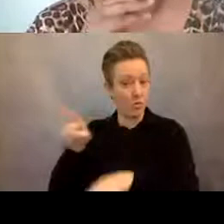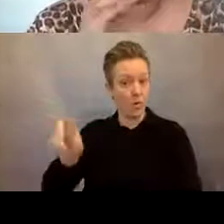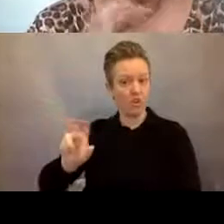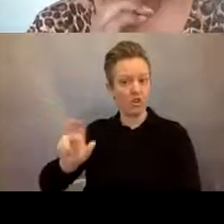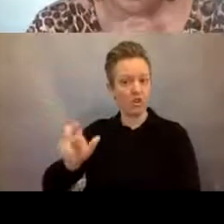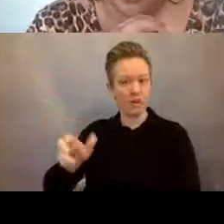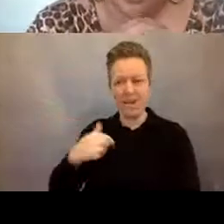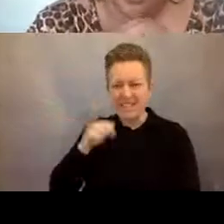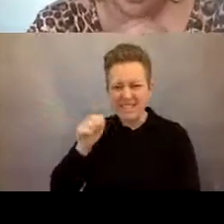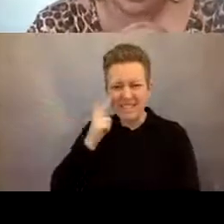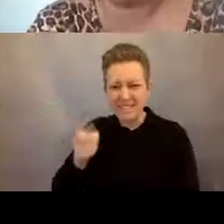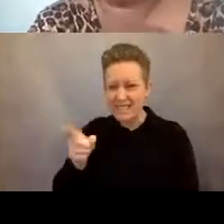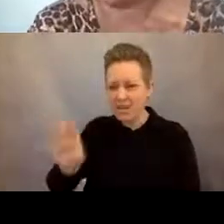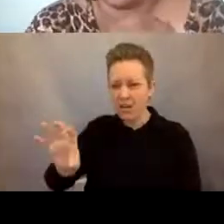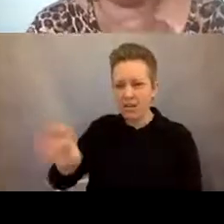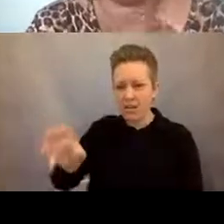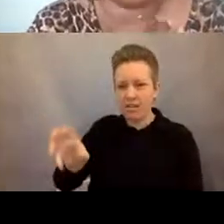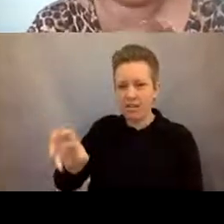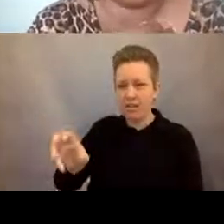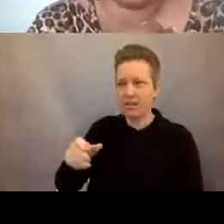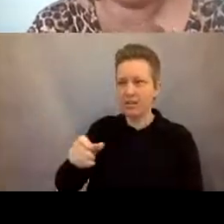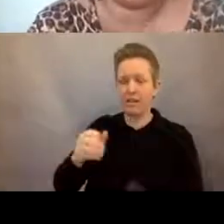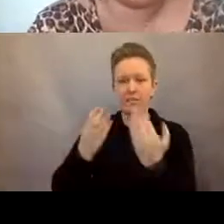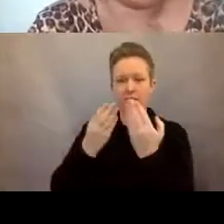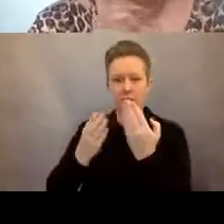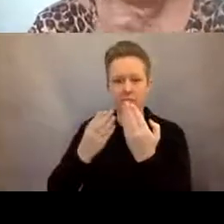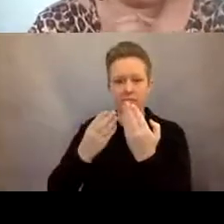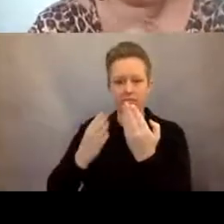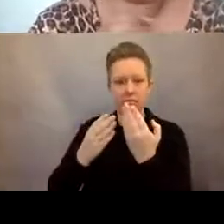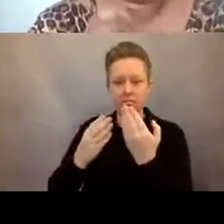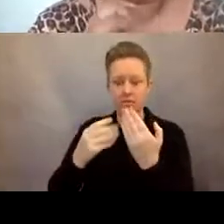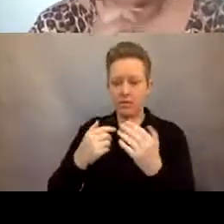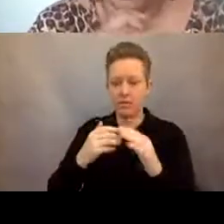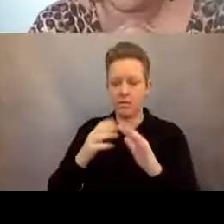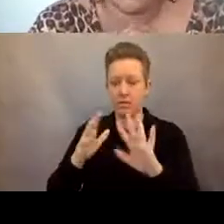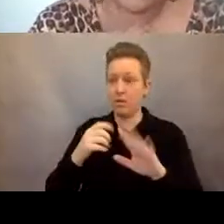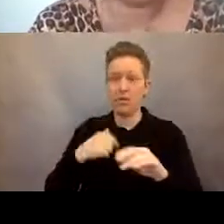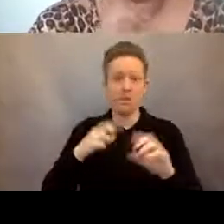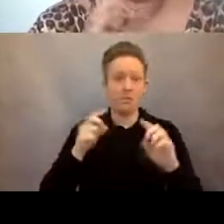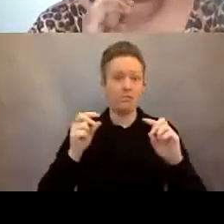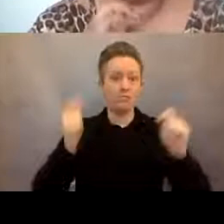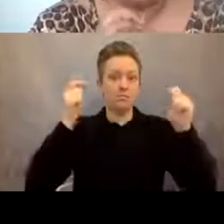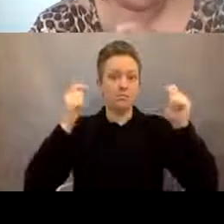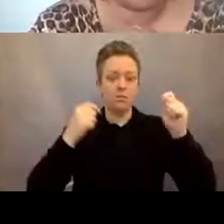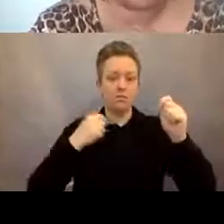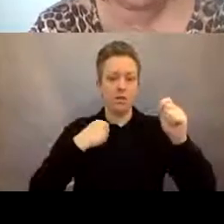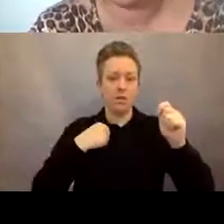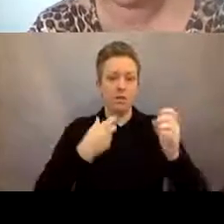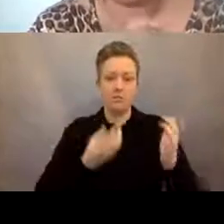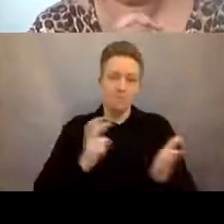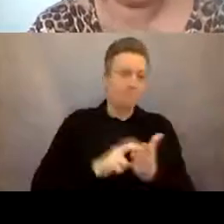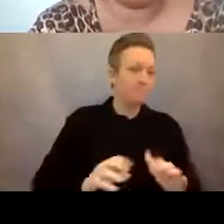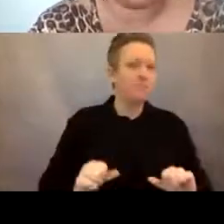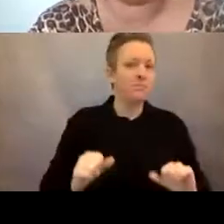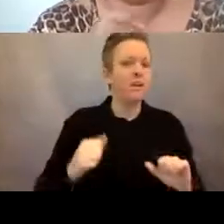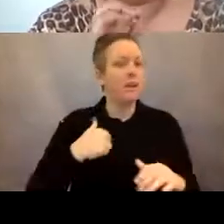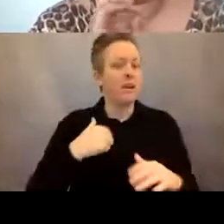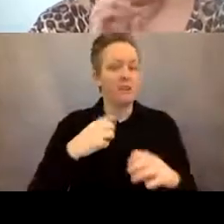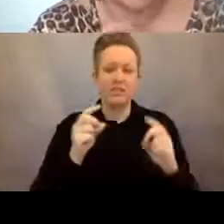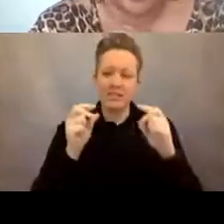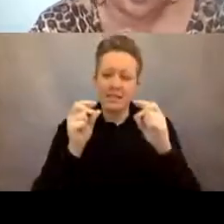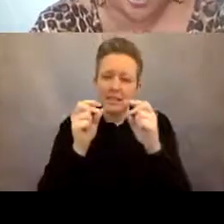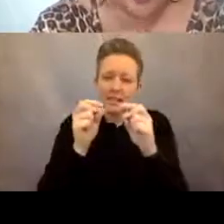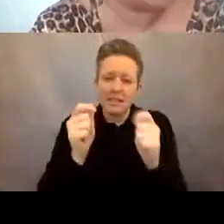And so instantly from out of my sleep, I'm just enraged. I am so pissed that someone had